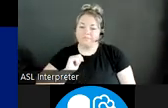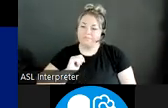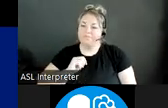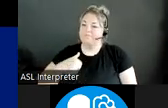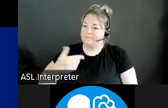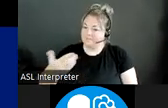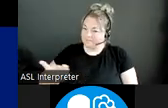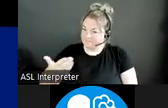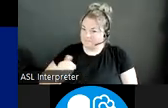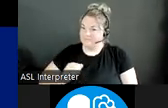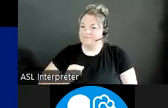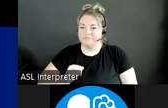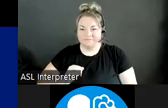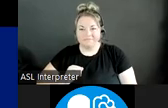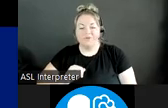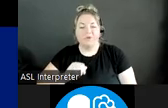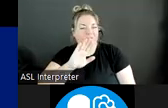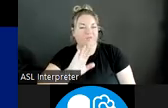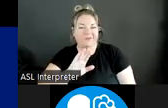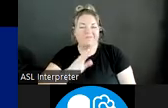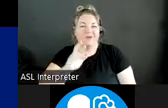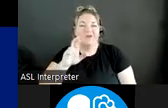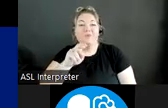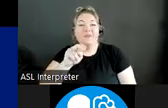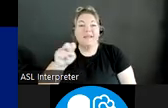Here. Great. Renee.